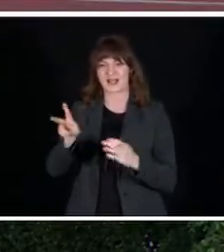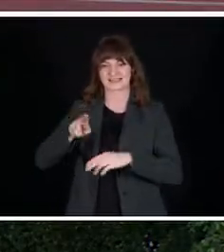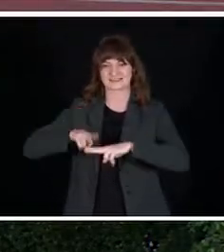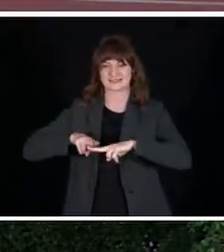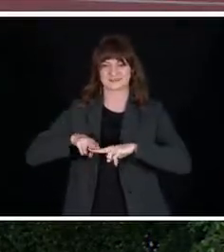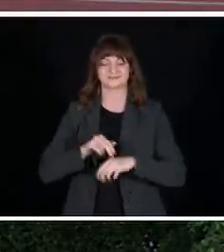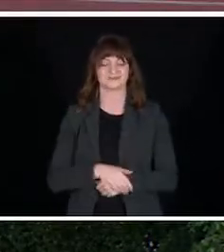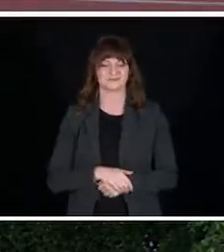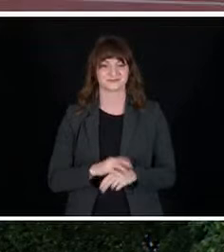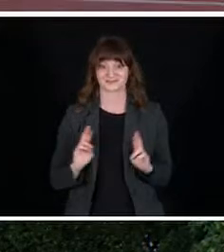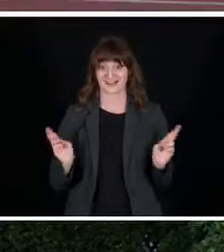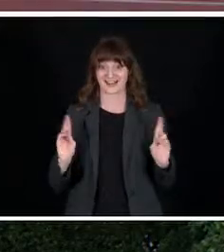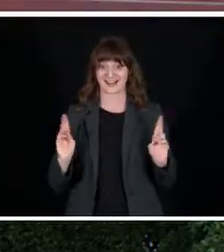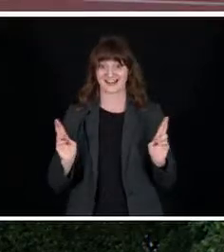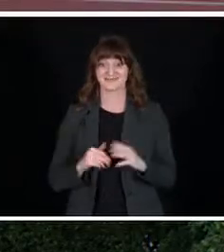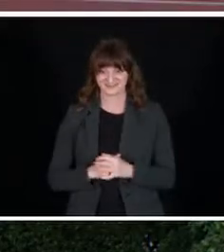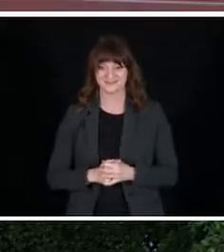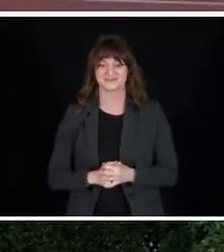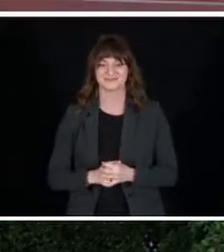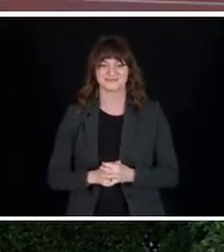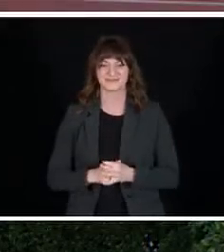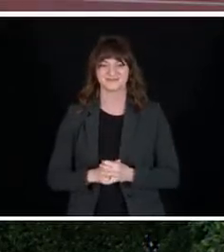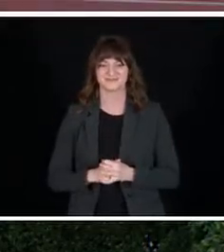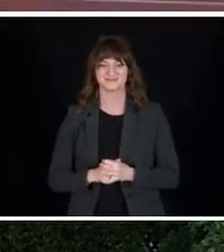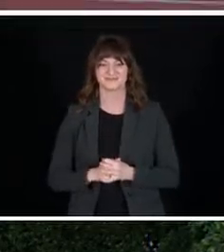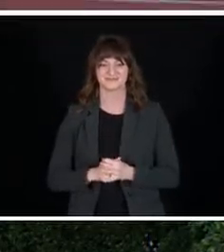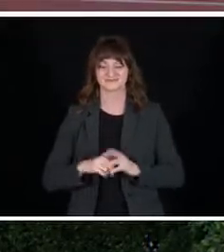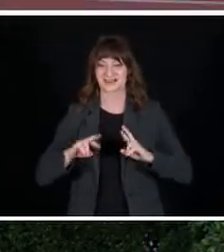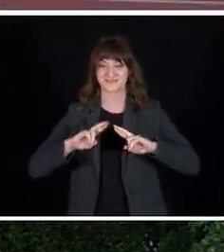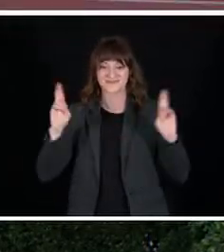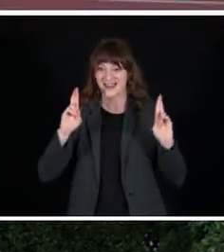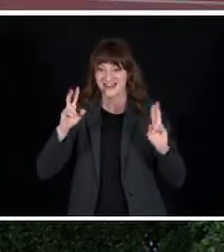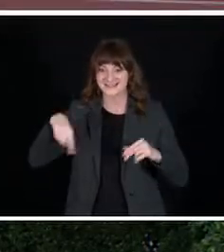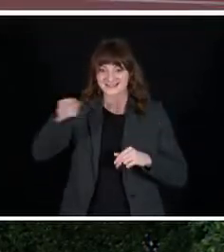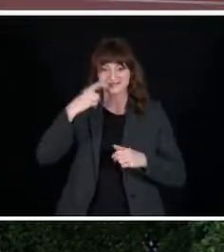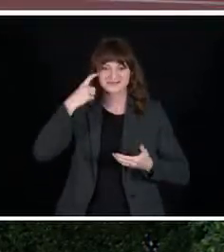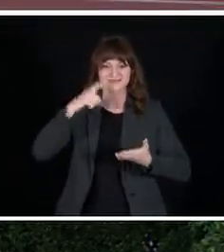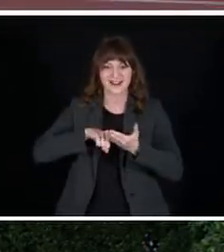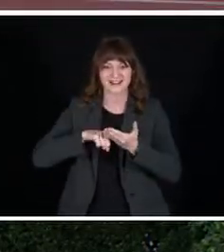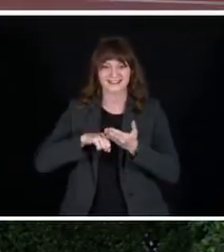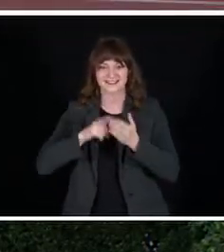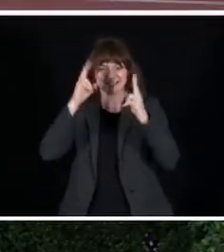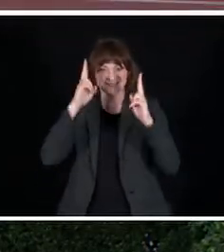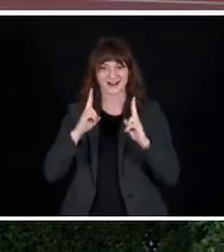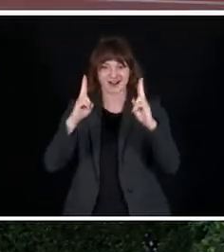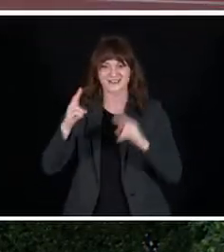So are we ready? Yes? Are we ready to recognize our transferring students?